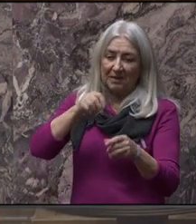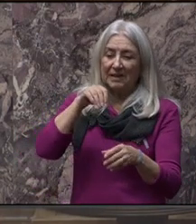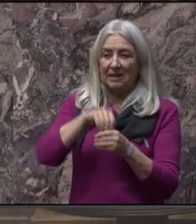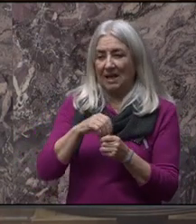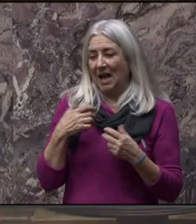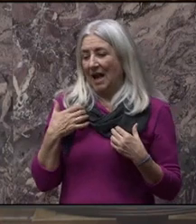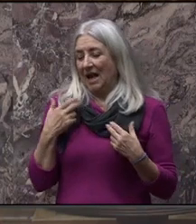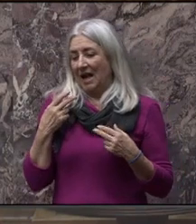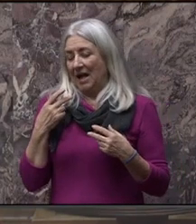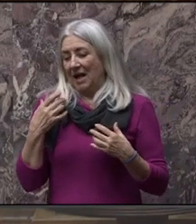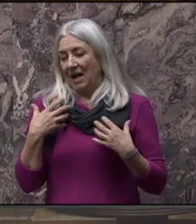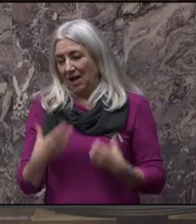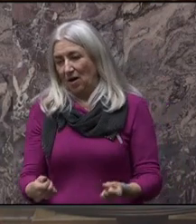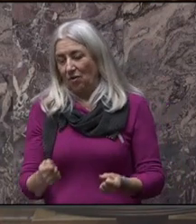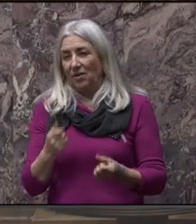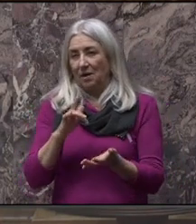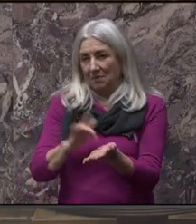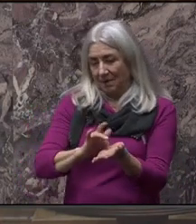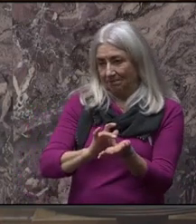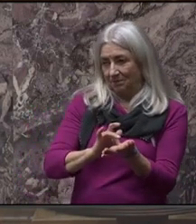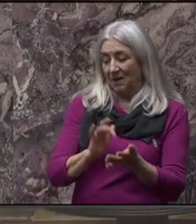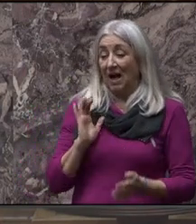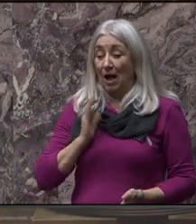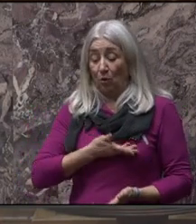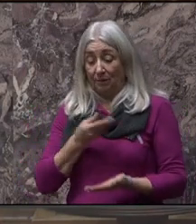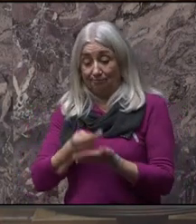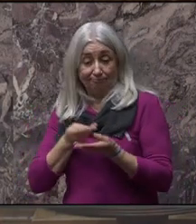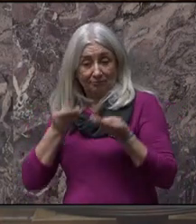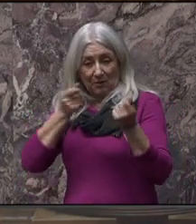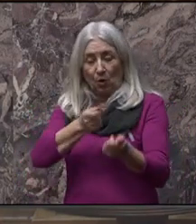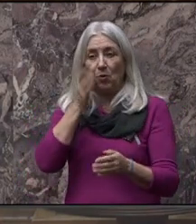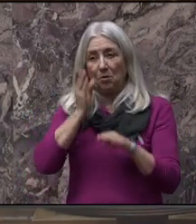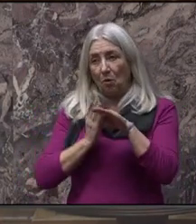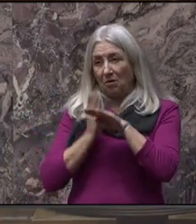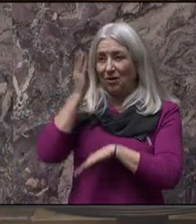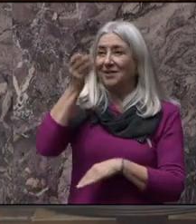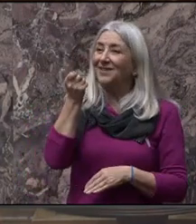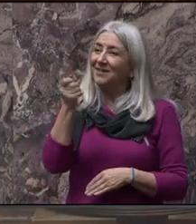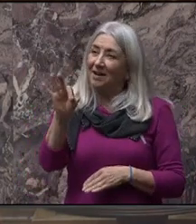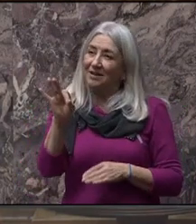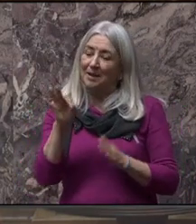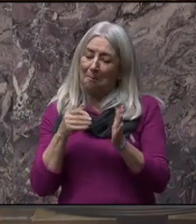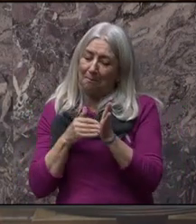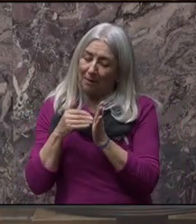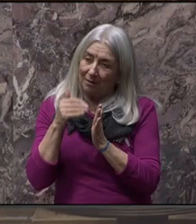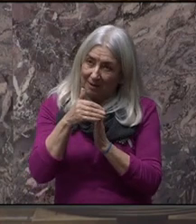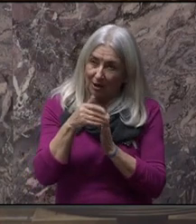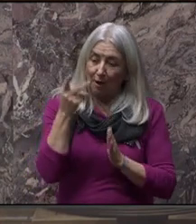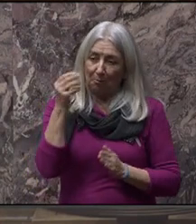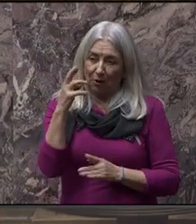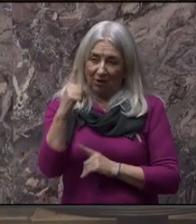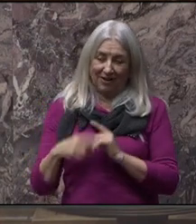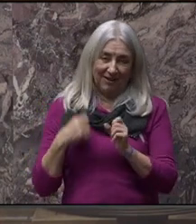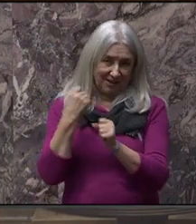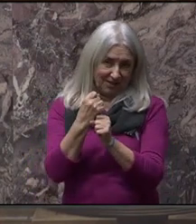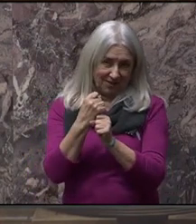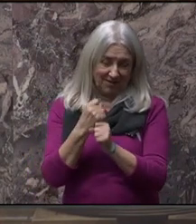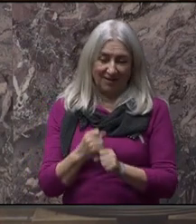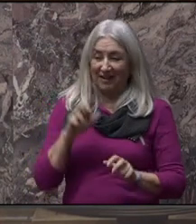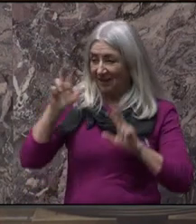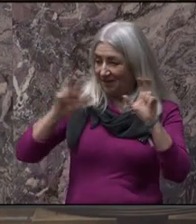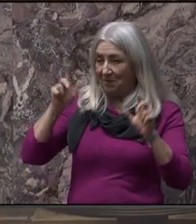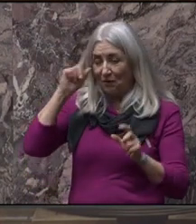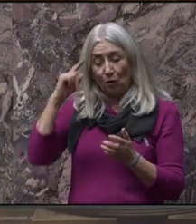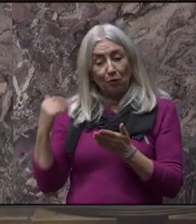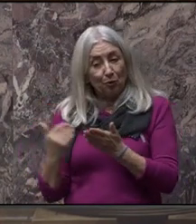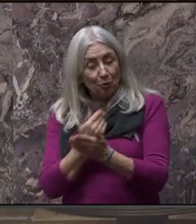By 2018, our investments will surpass $19 billion per year. Investments like new